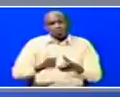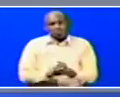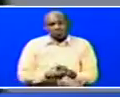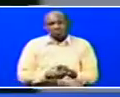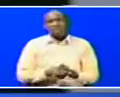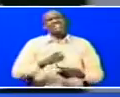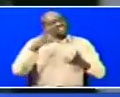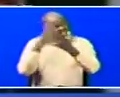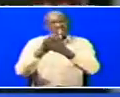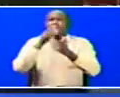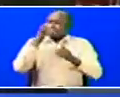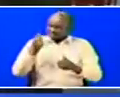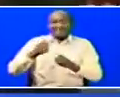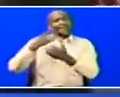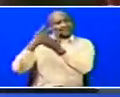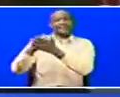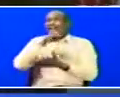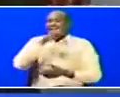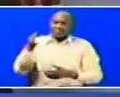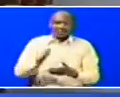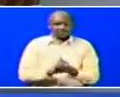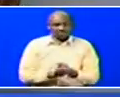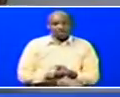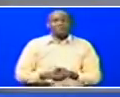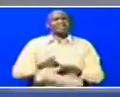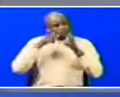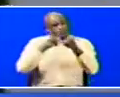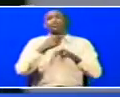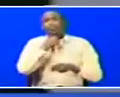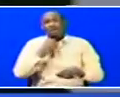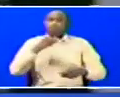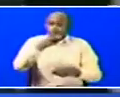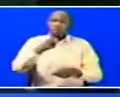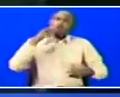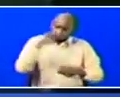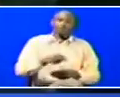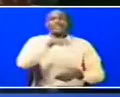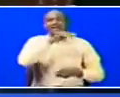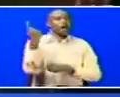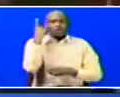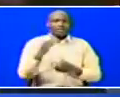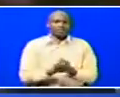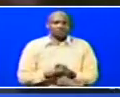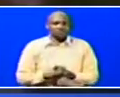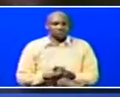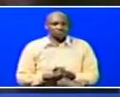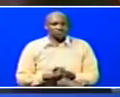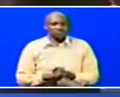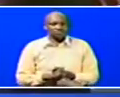Take him to jail. And if you want to shoot, shoot Raila. Kill him.